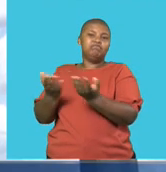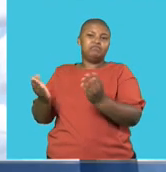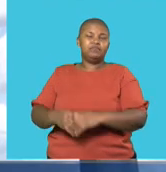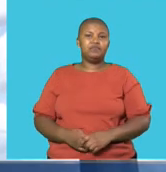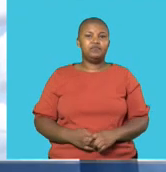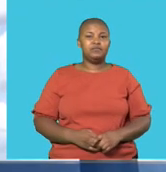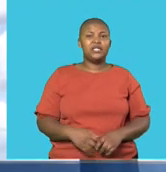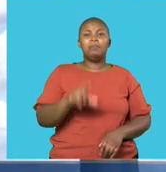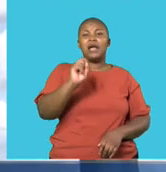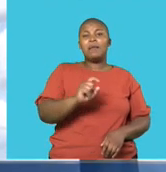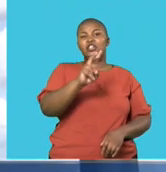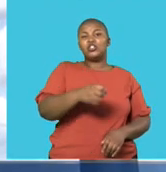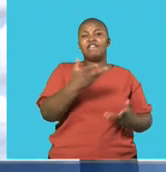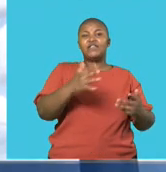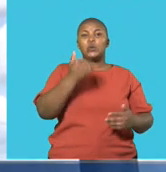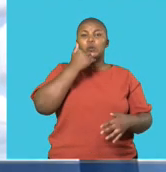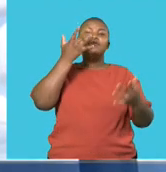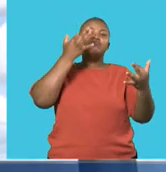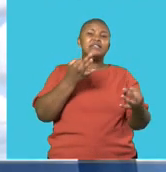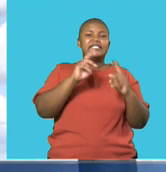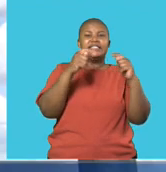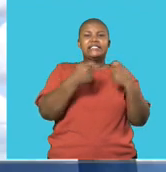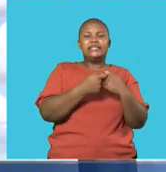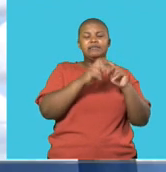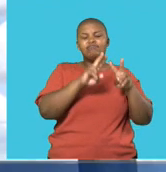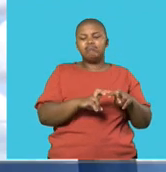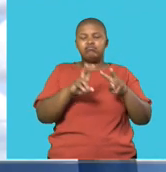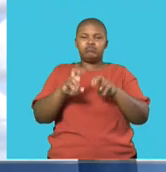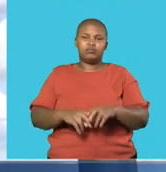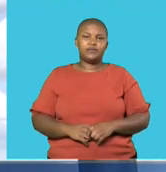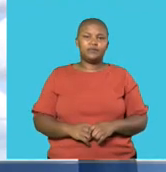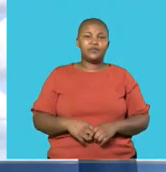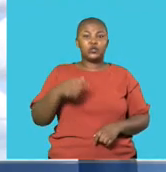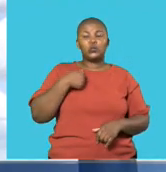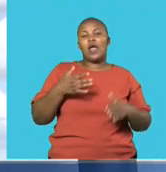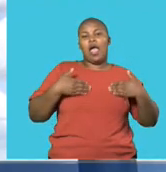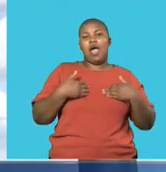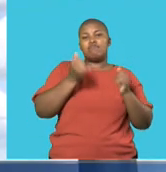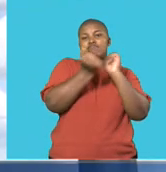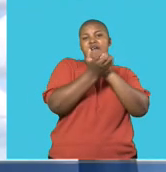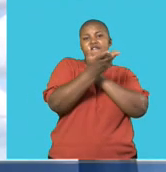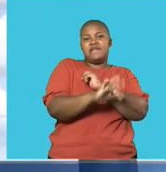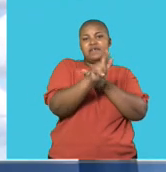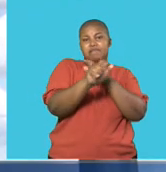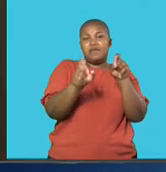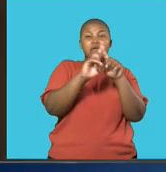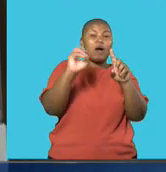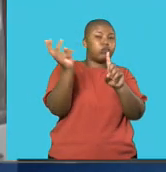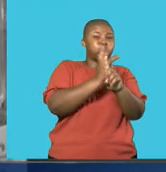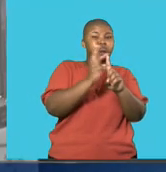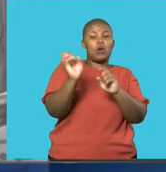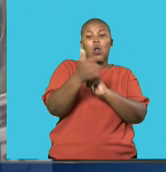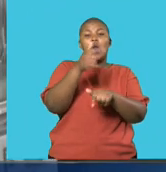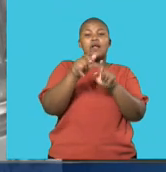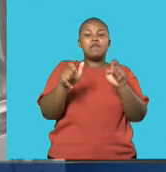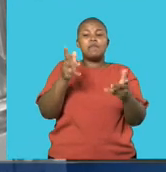items is still being determined by our teams. We are pleased with the arrest of the suspects, and this should really serve as a warning to